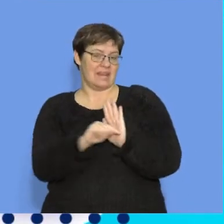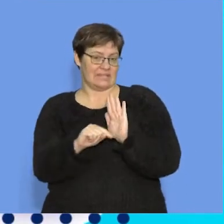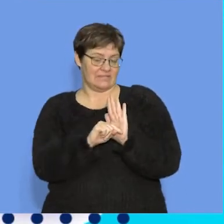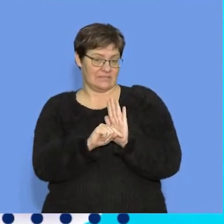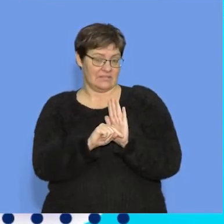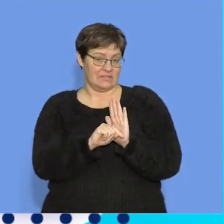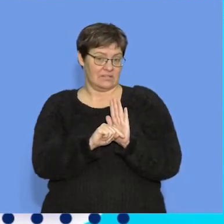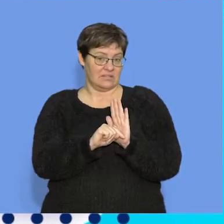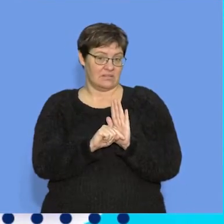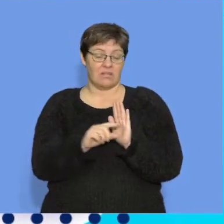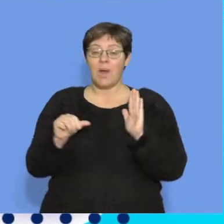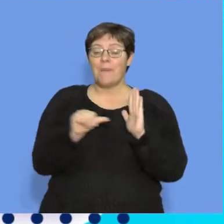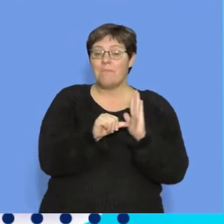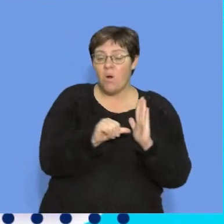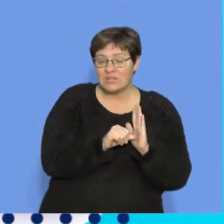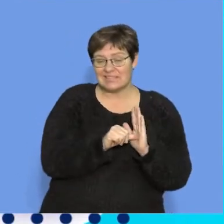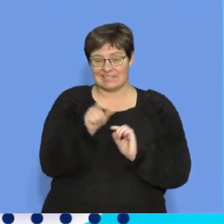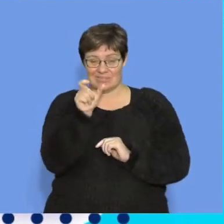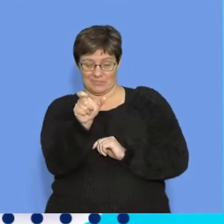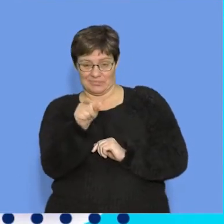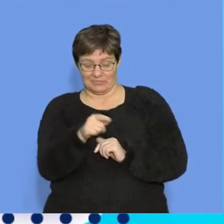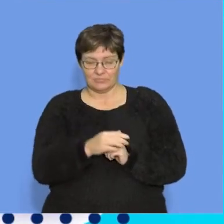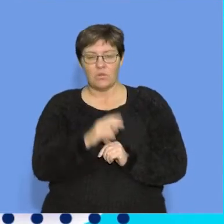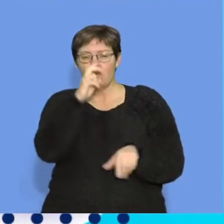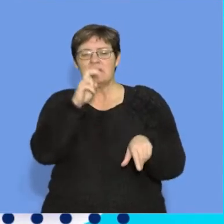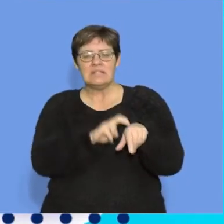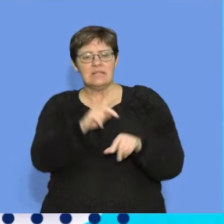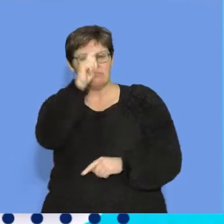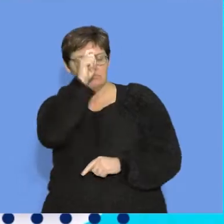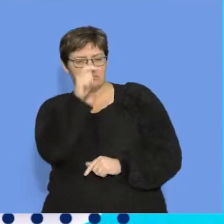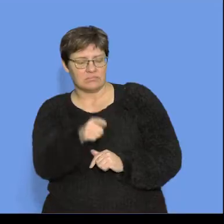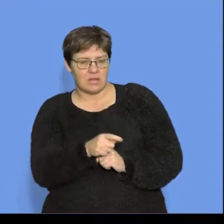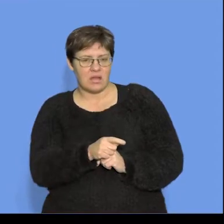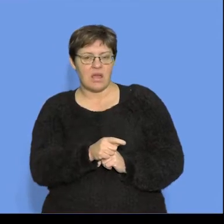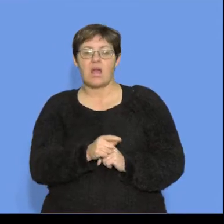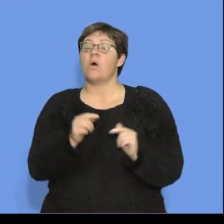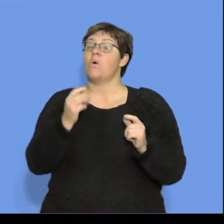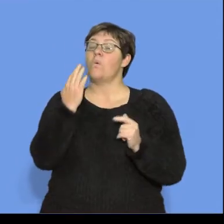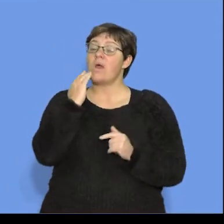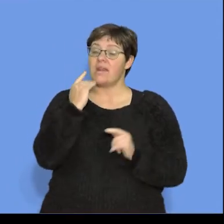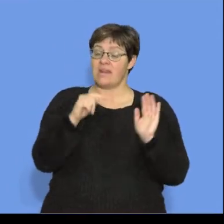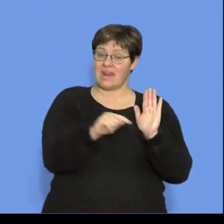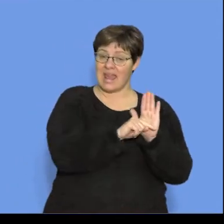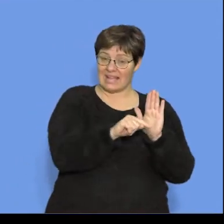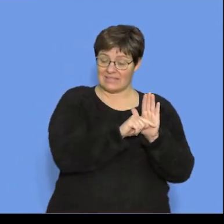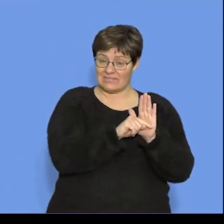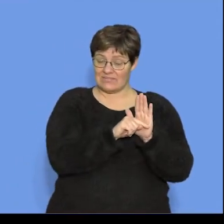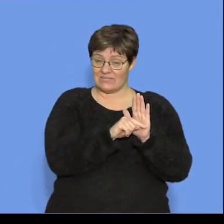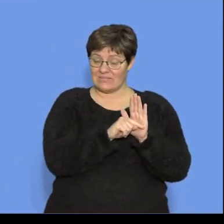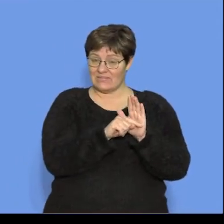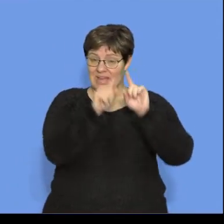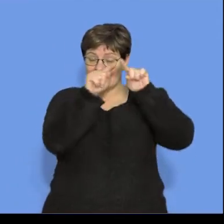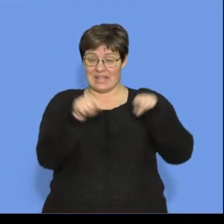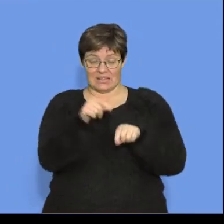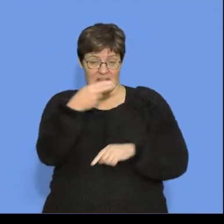There's a very important term for that. We need to recognize when it's a negative delta H, then it's